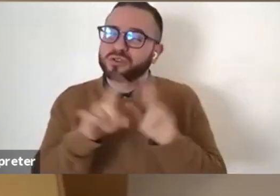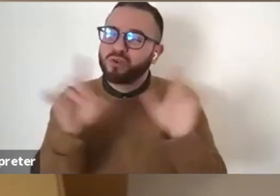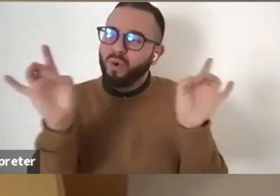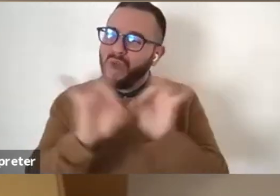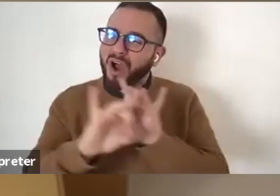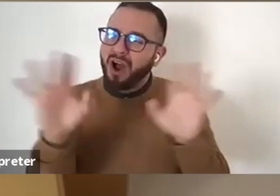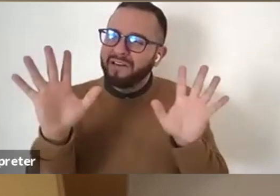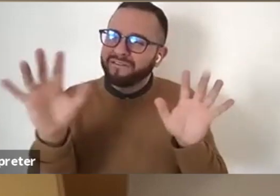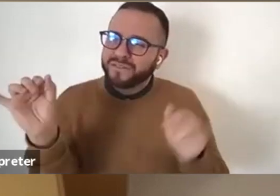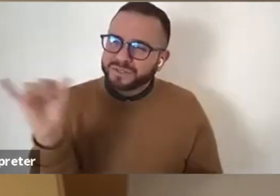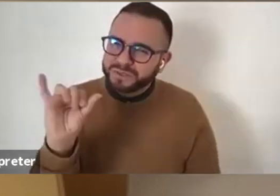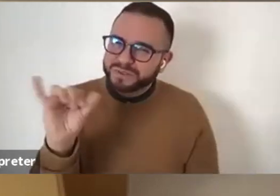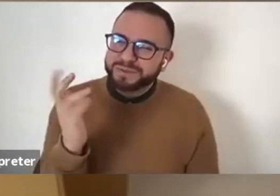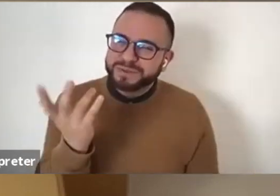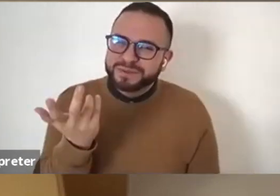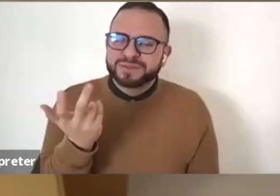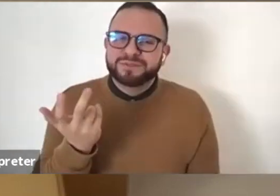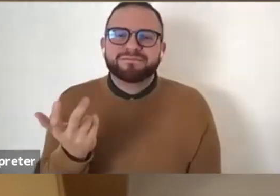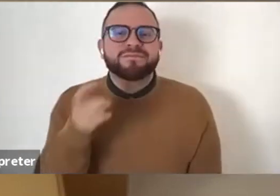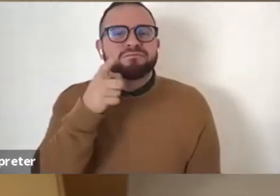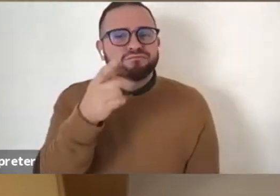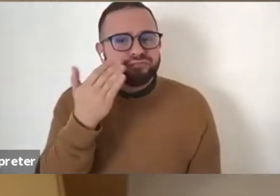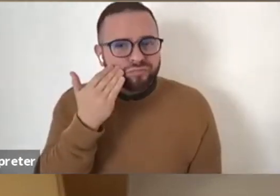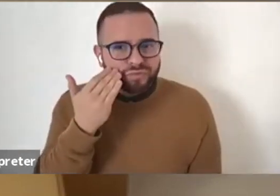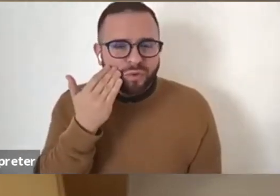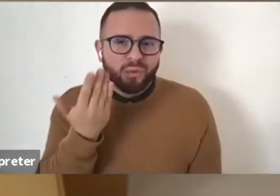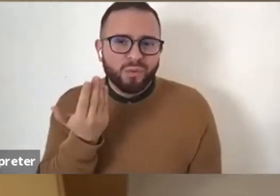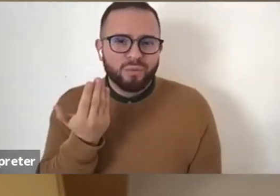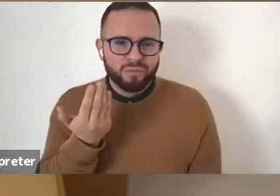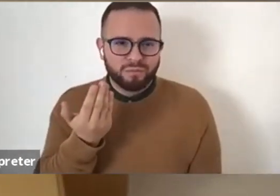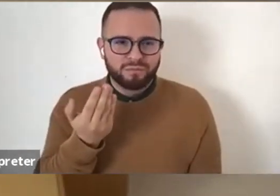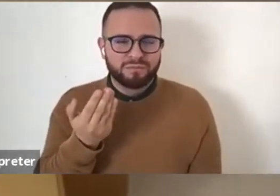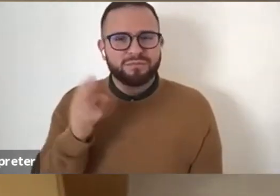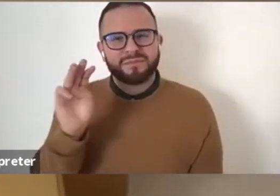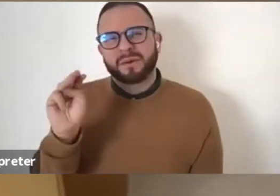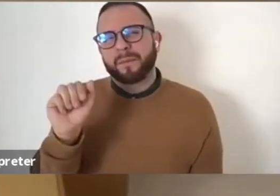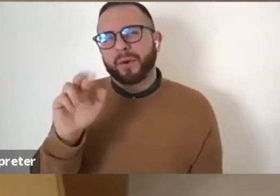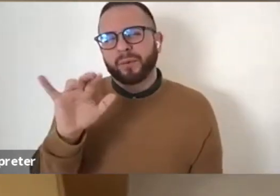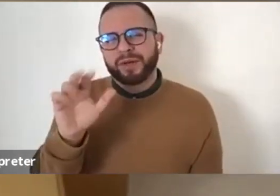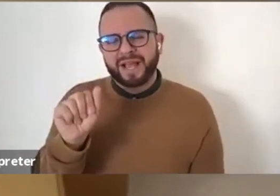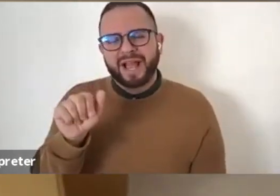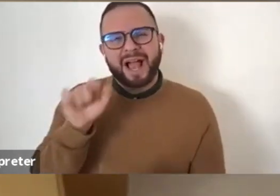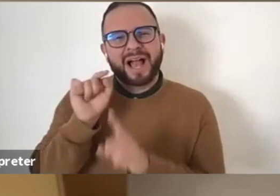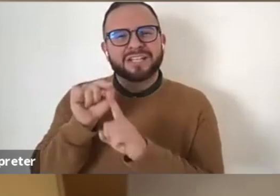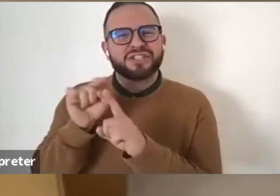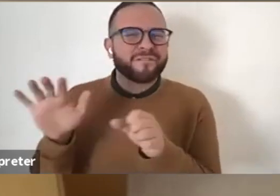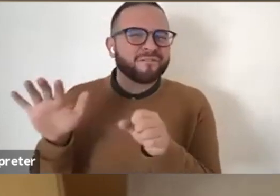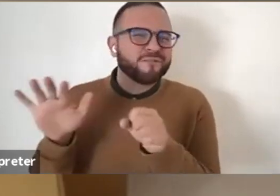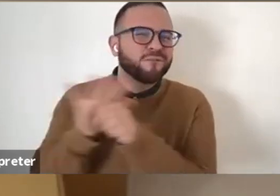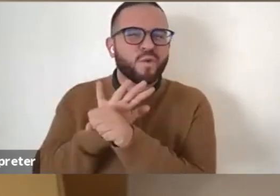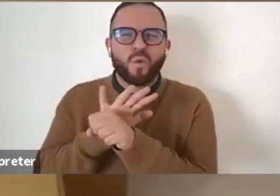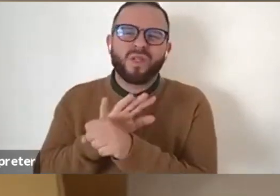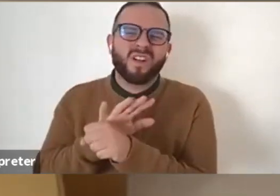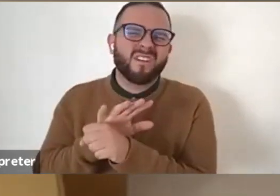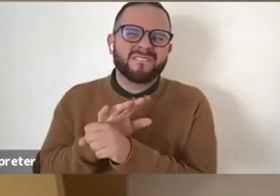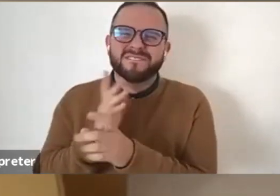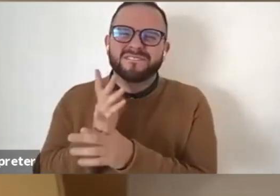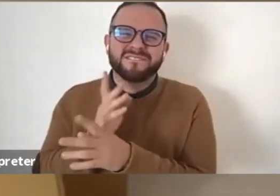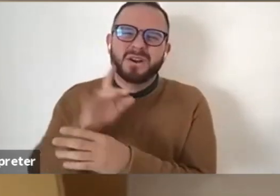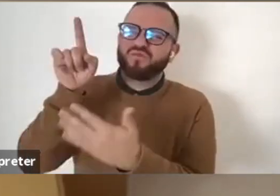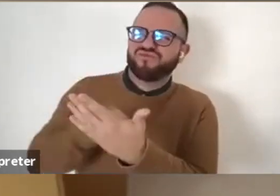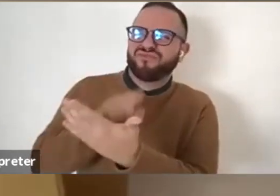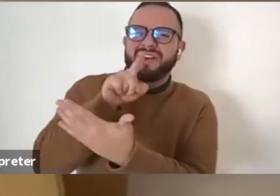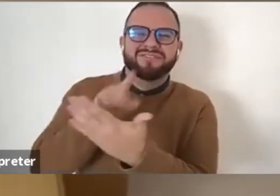And she's full of prejudice against people